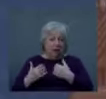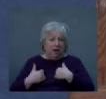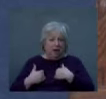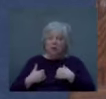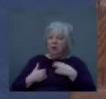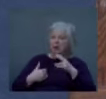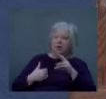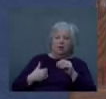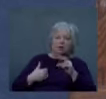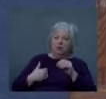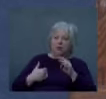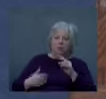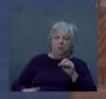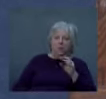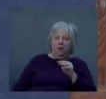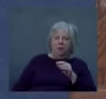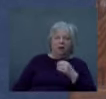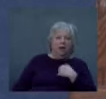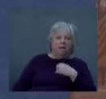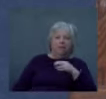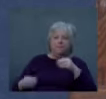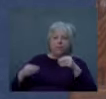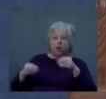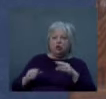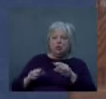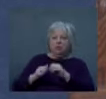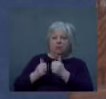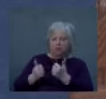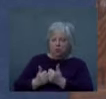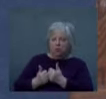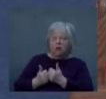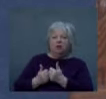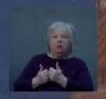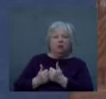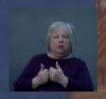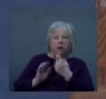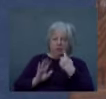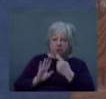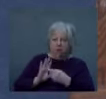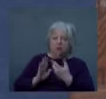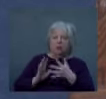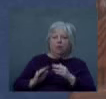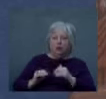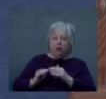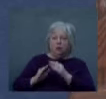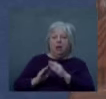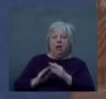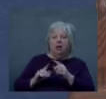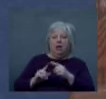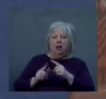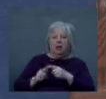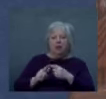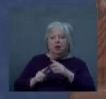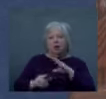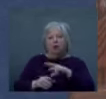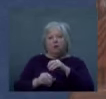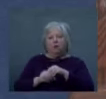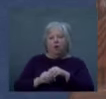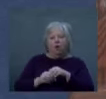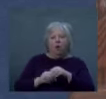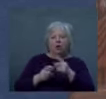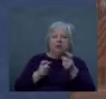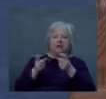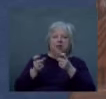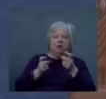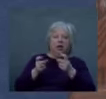ma'am. There is a Merchants Association, as I noted, that's been created, and then there's the overall steering committee.